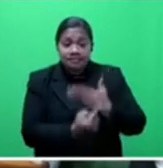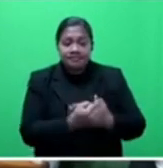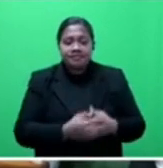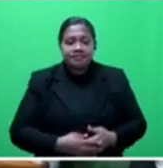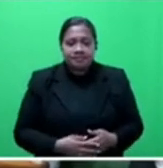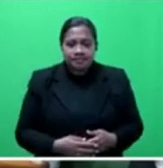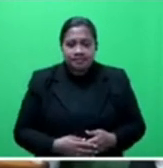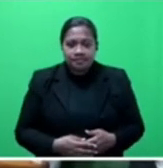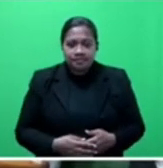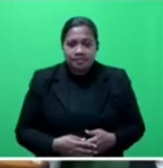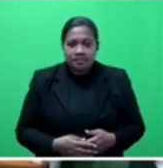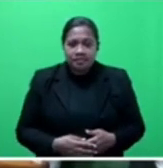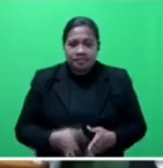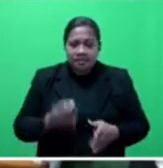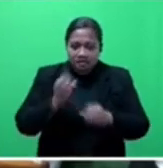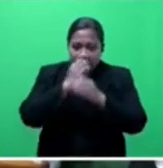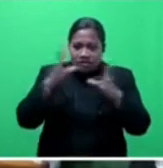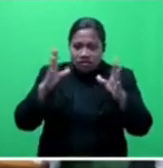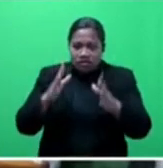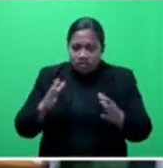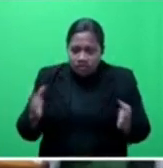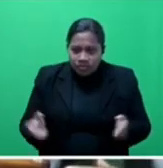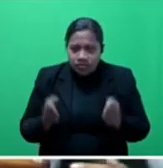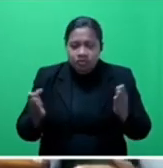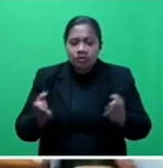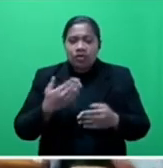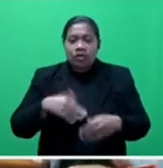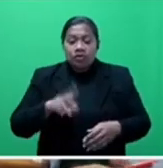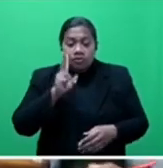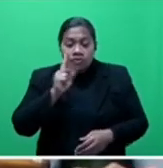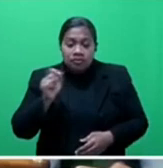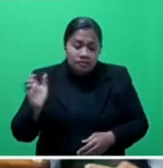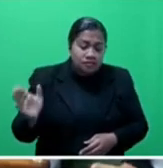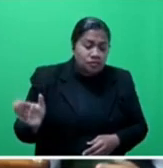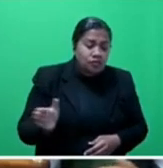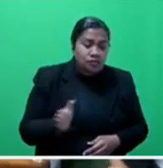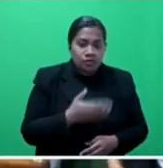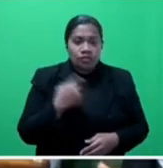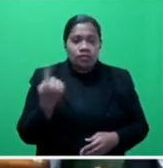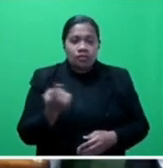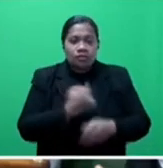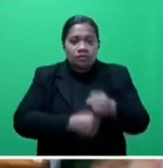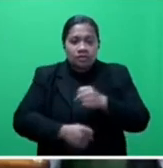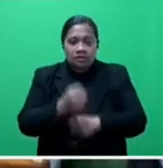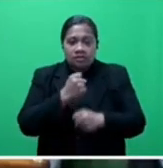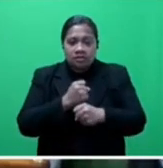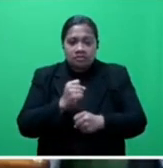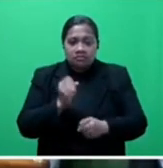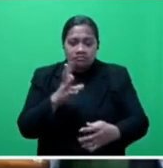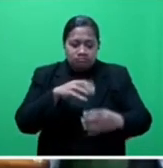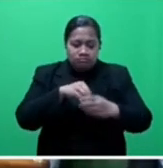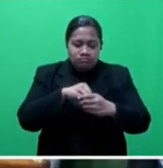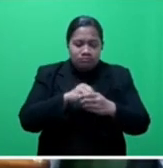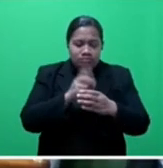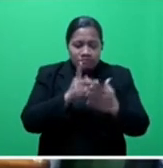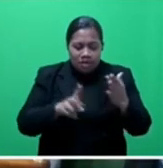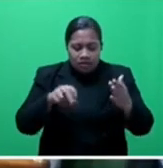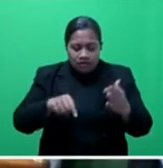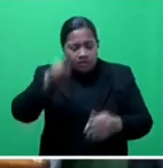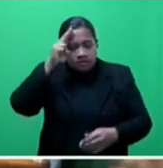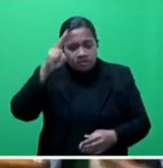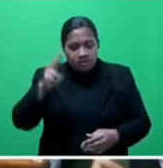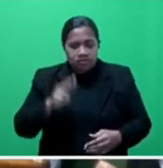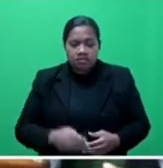indigenous Fijian people and to look after everyone, has become a part of this great nation, welcomed all